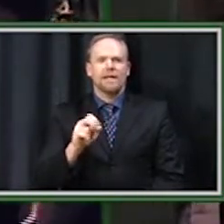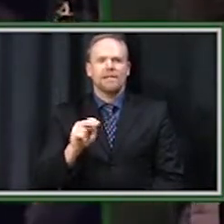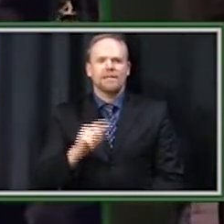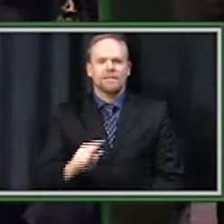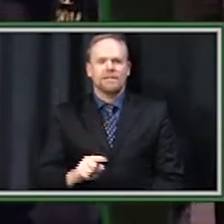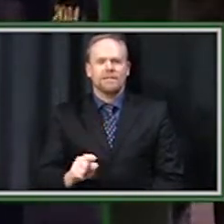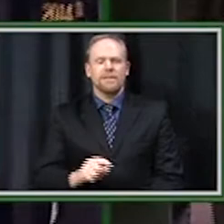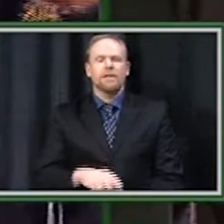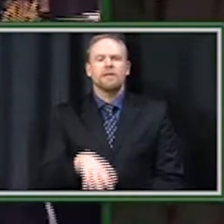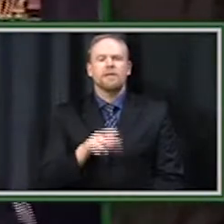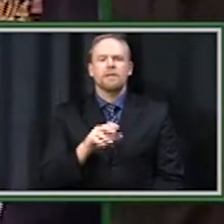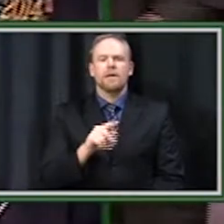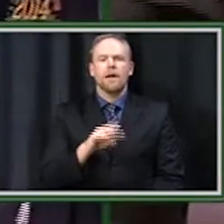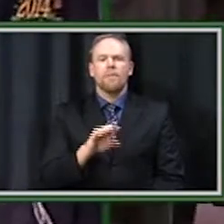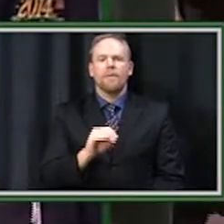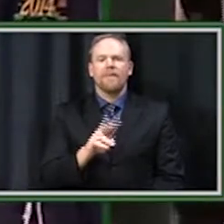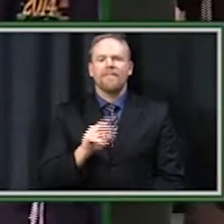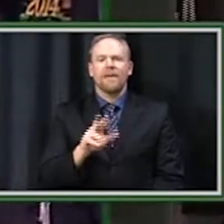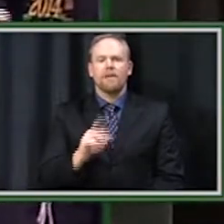Tom Vang.